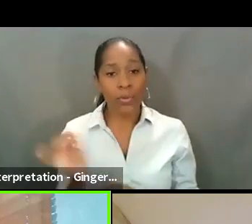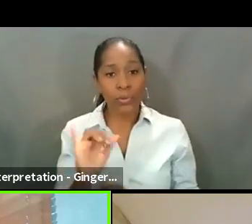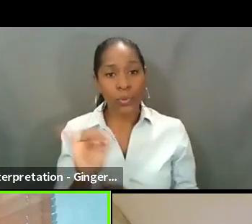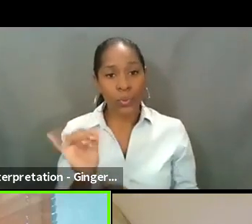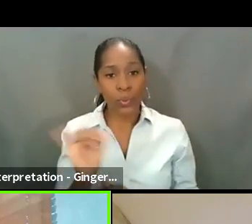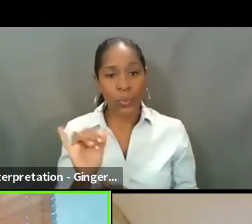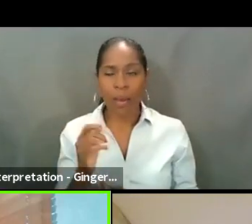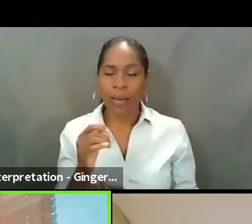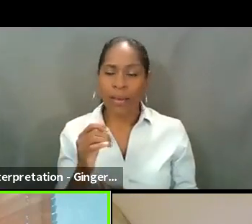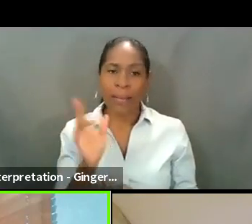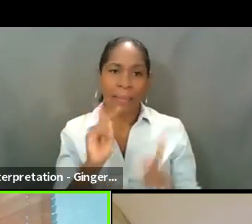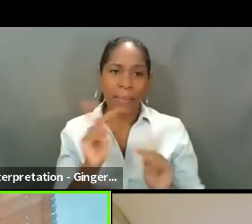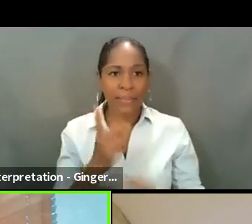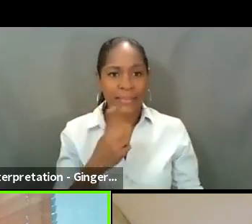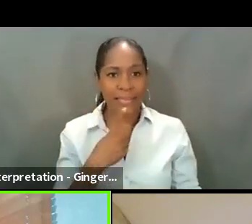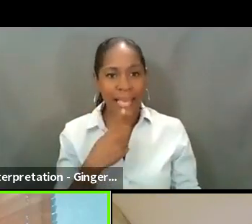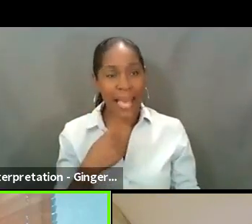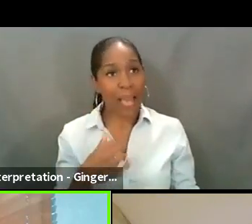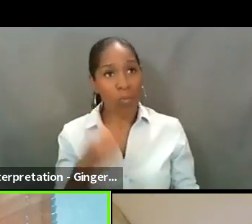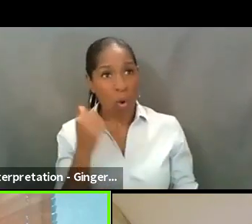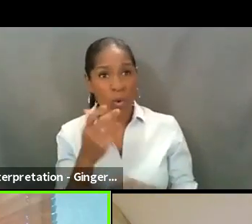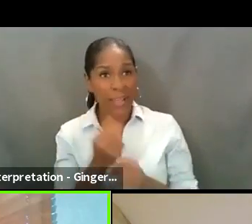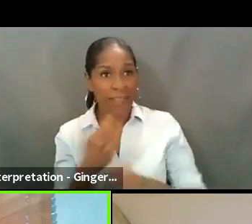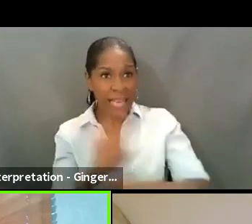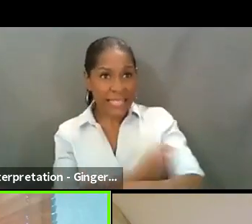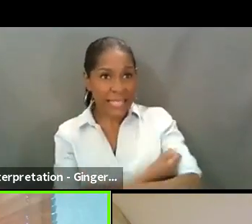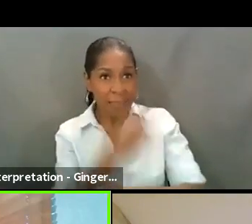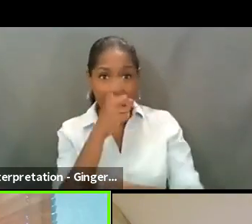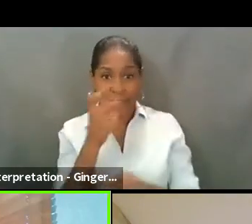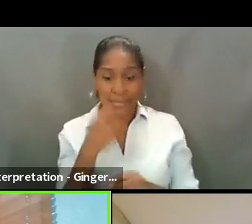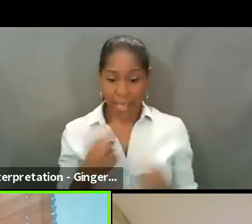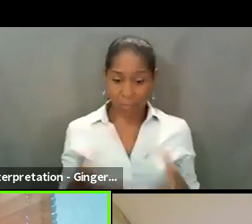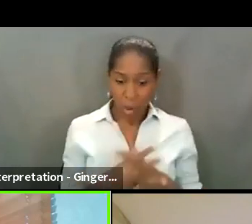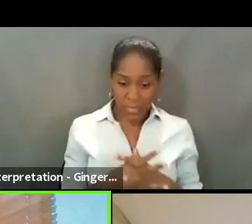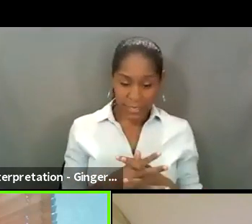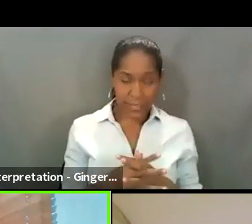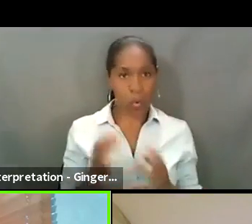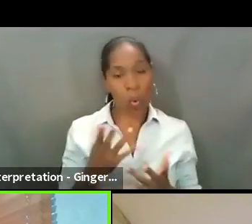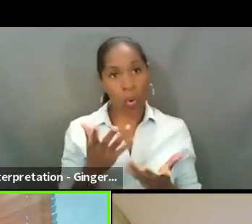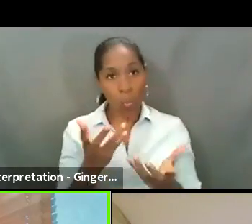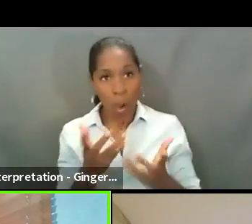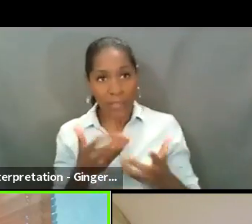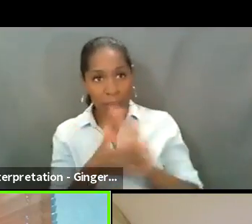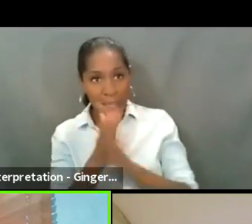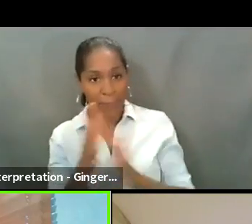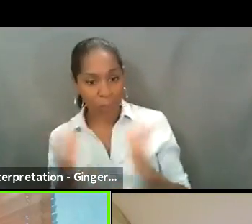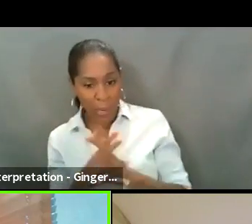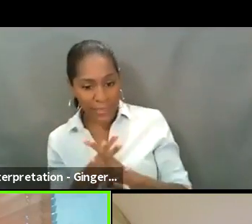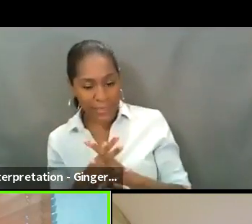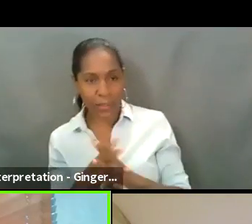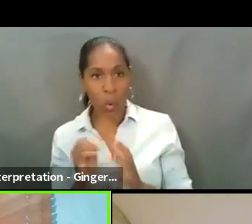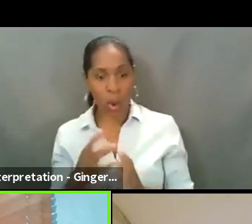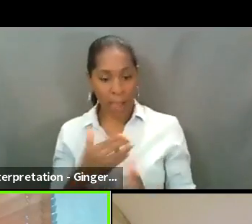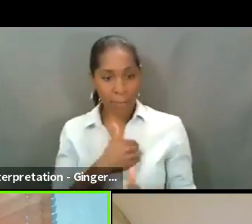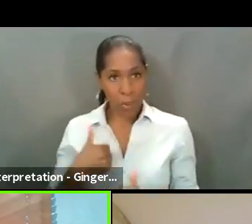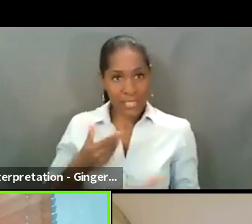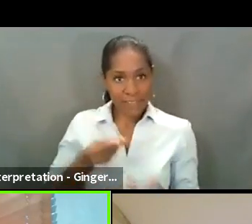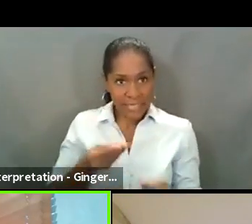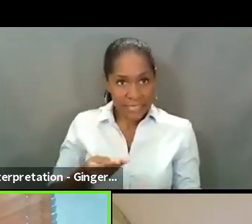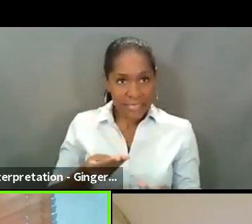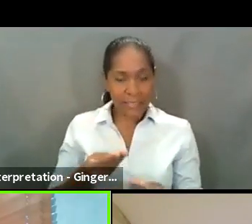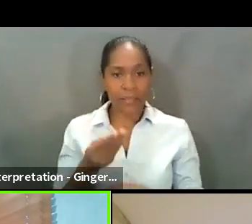get the vaccine because I might be pregnant, or I'm pregnant, or I'm breastfeeding. In Buncombe County, we